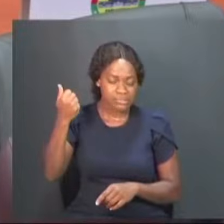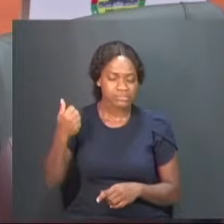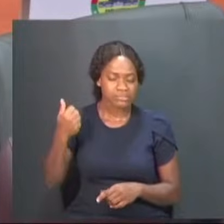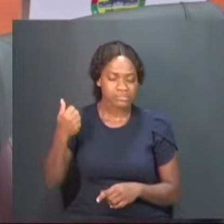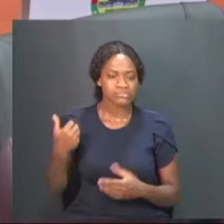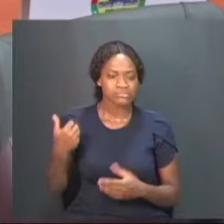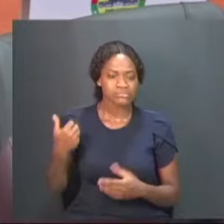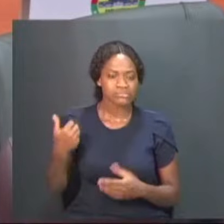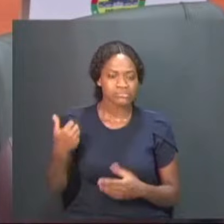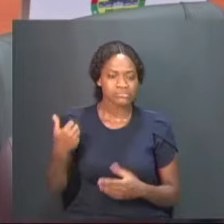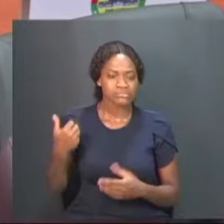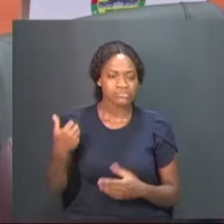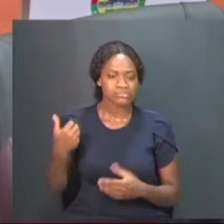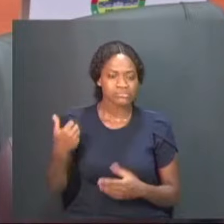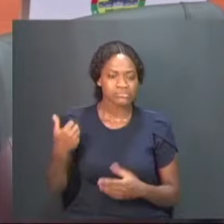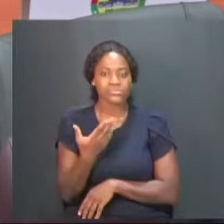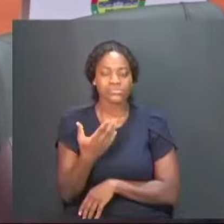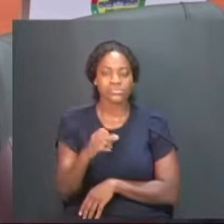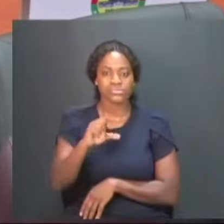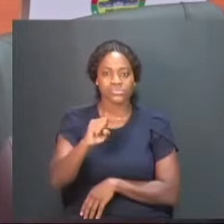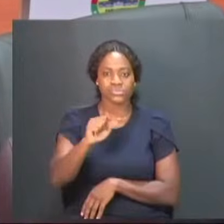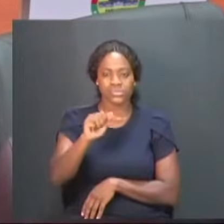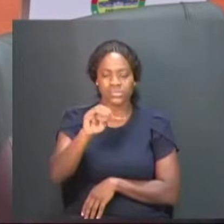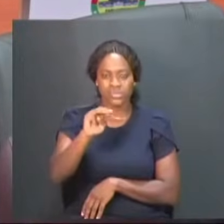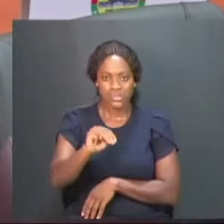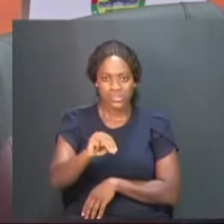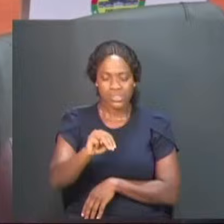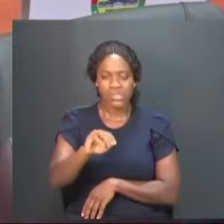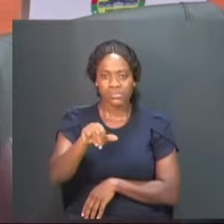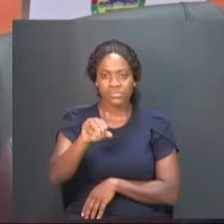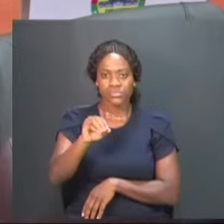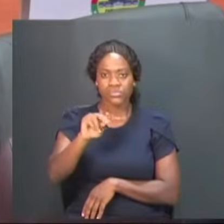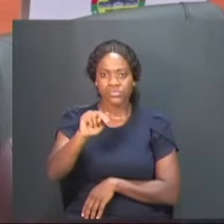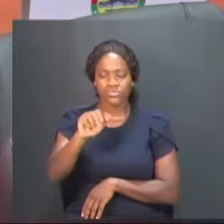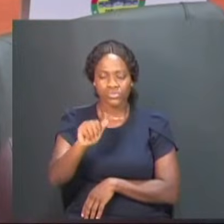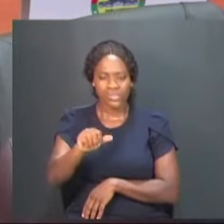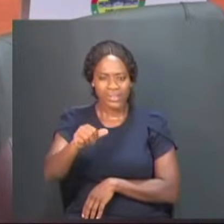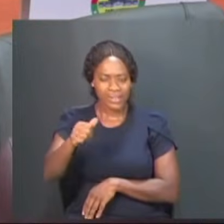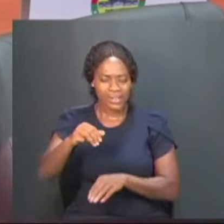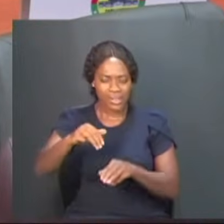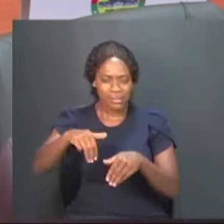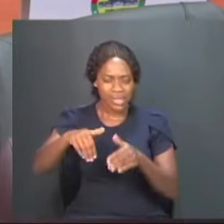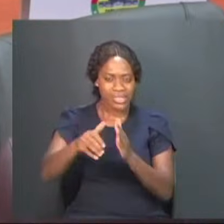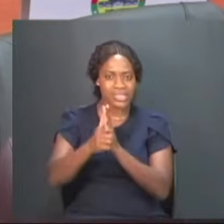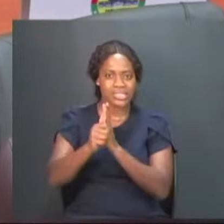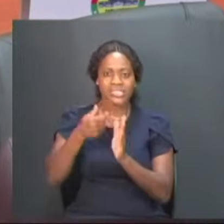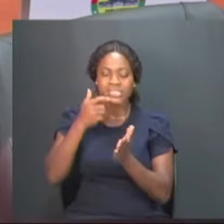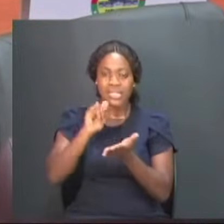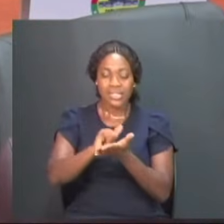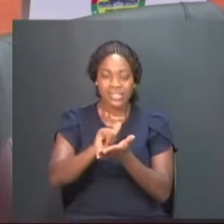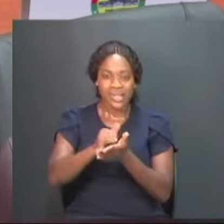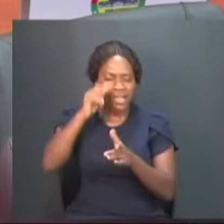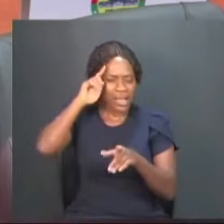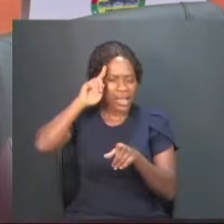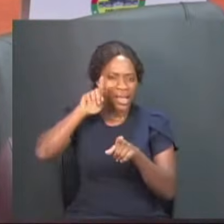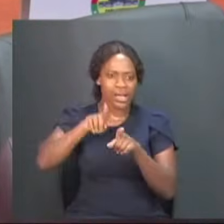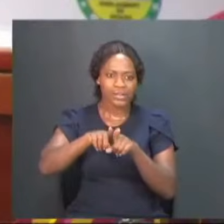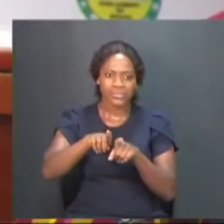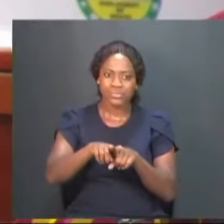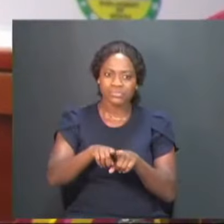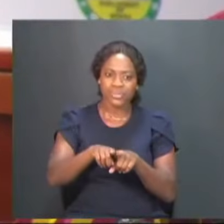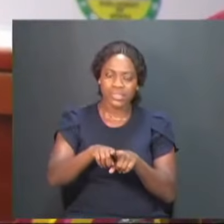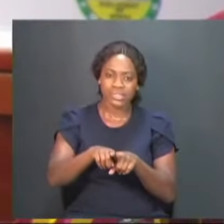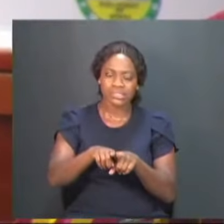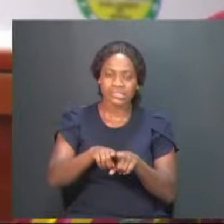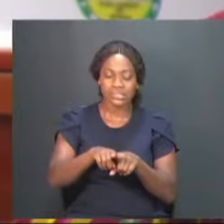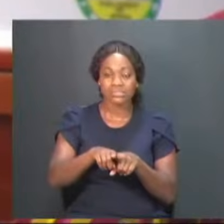Sam Jonah, we listened to a lot of mining experts who said that the agreement that was entered into was in the